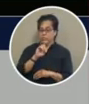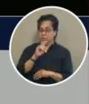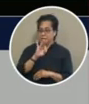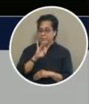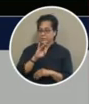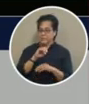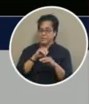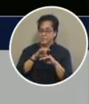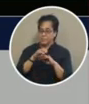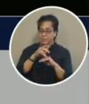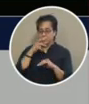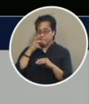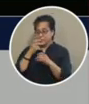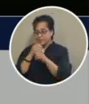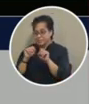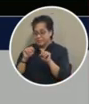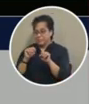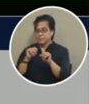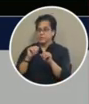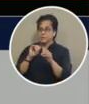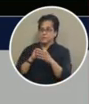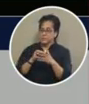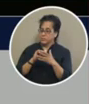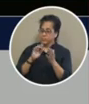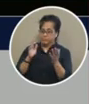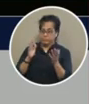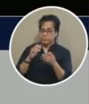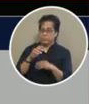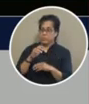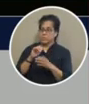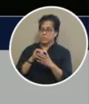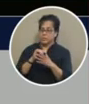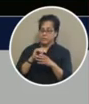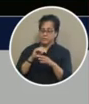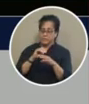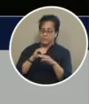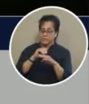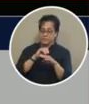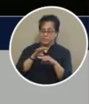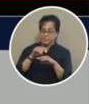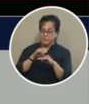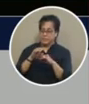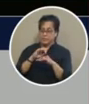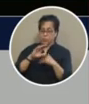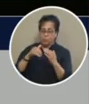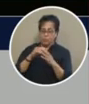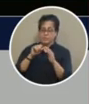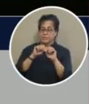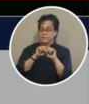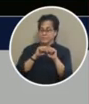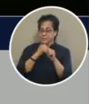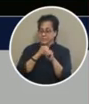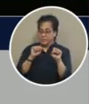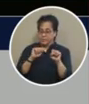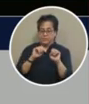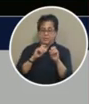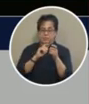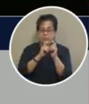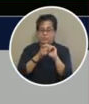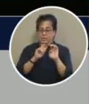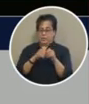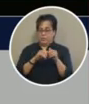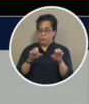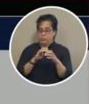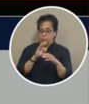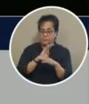public safety, obviously that's a no-brainer, that it's impacting all of our safety and it's changing how we do business in terms of